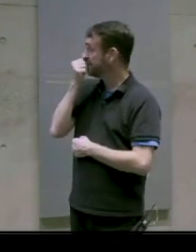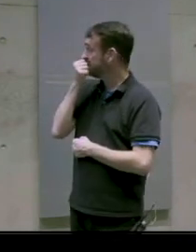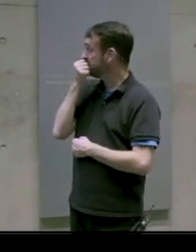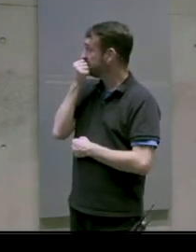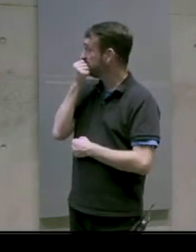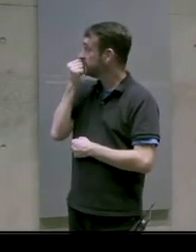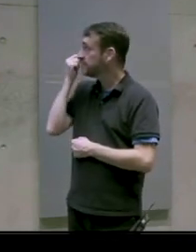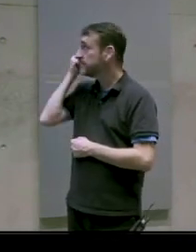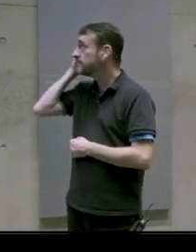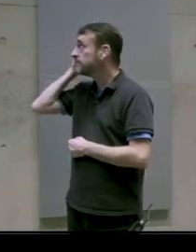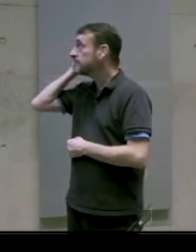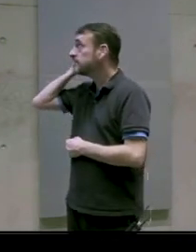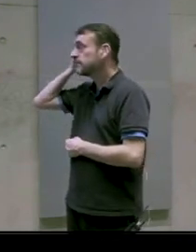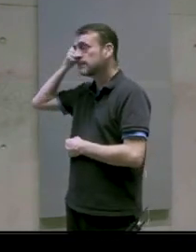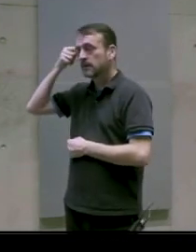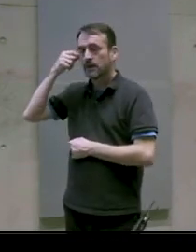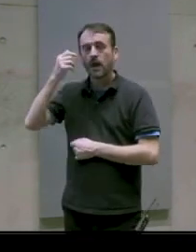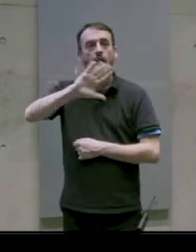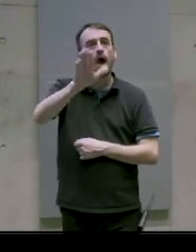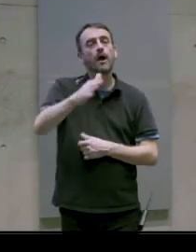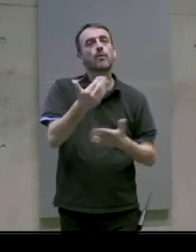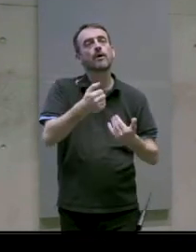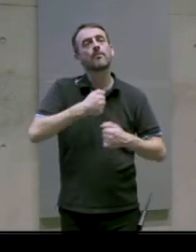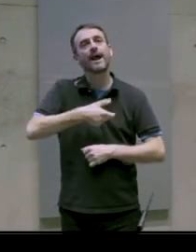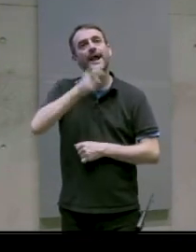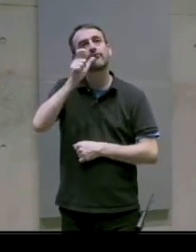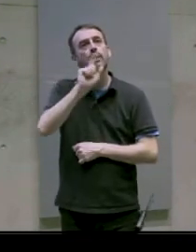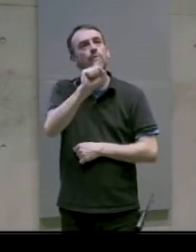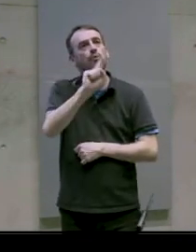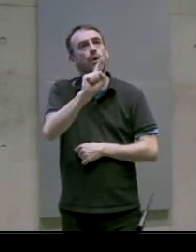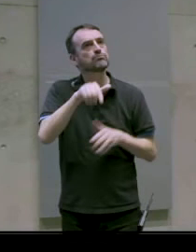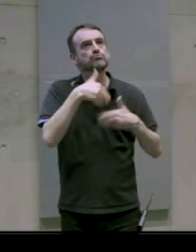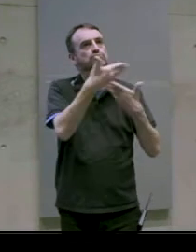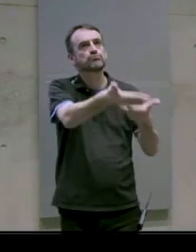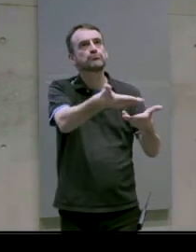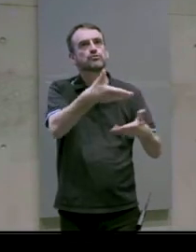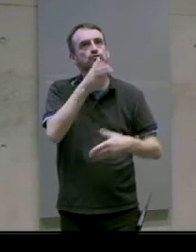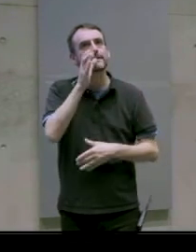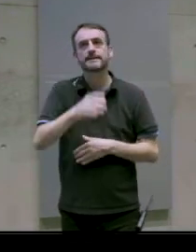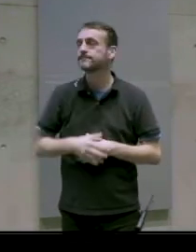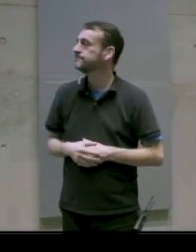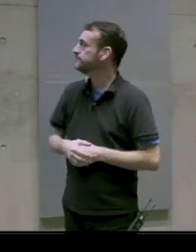Hi, welcome to my cafe. What can I get you to drink?